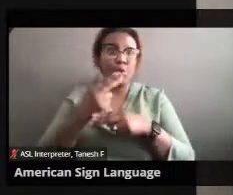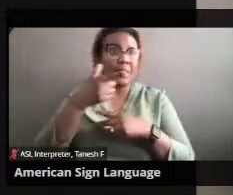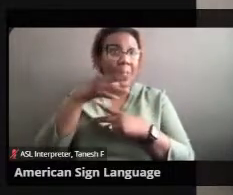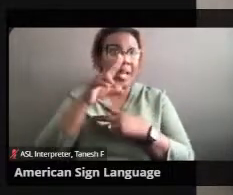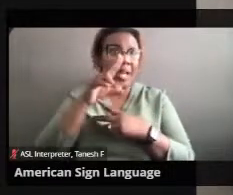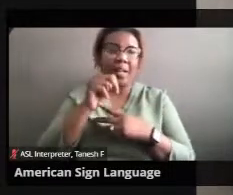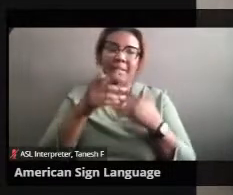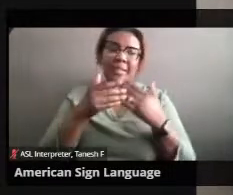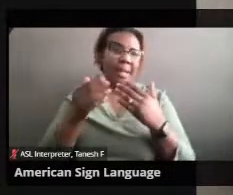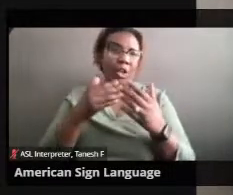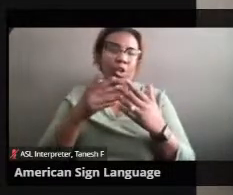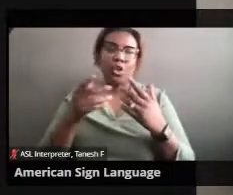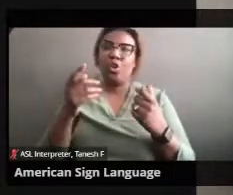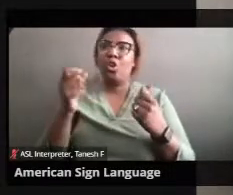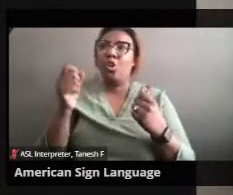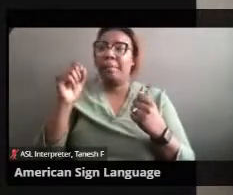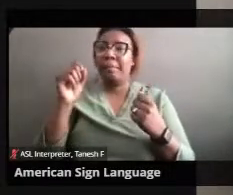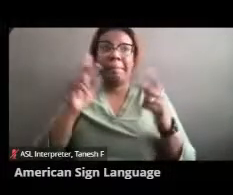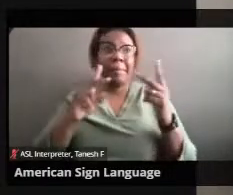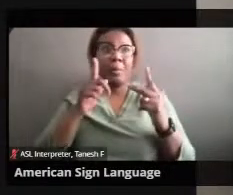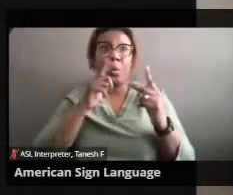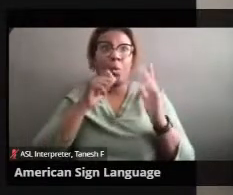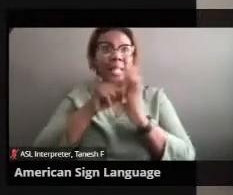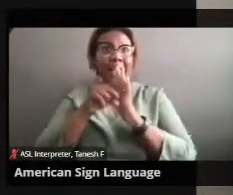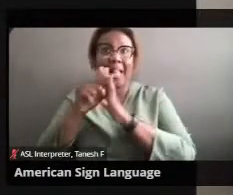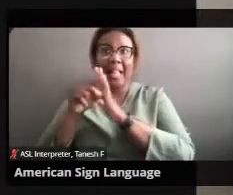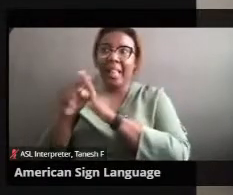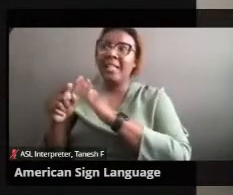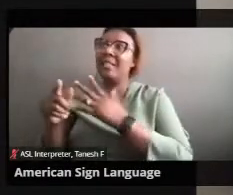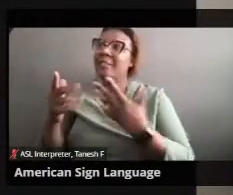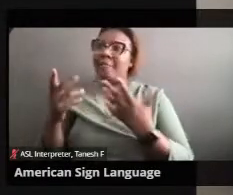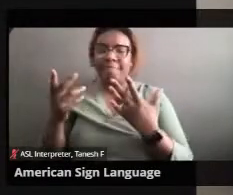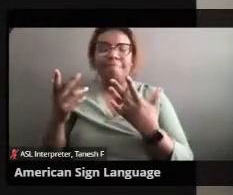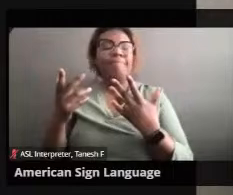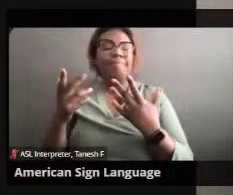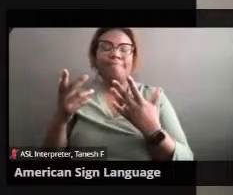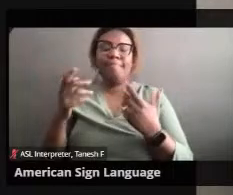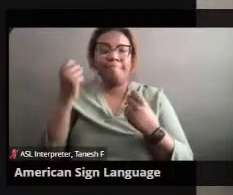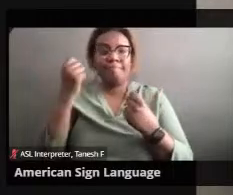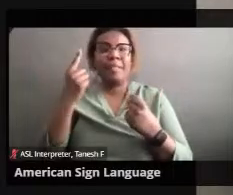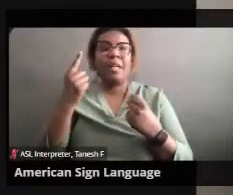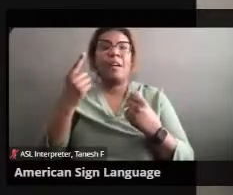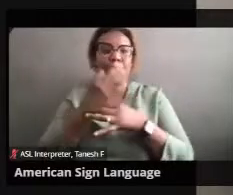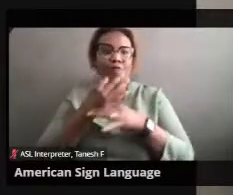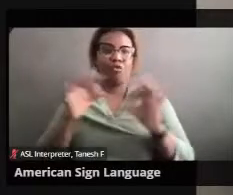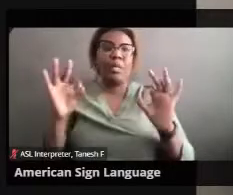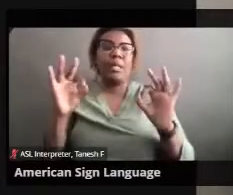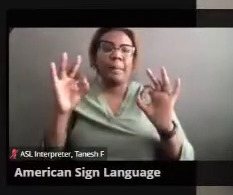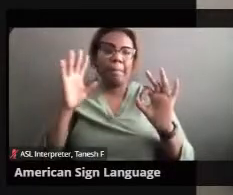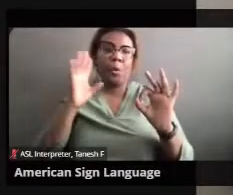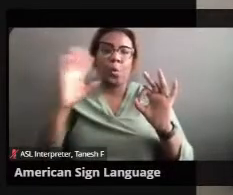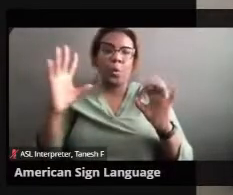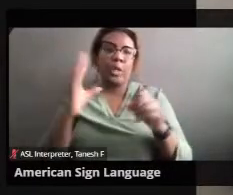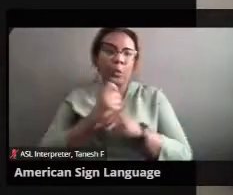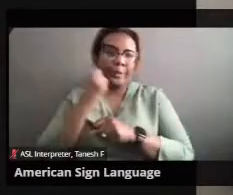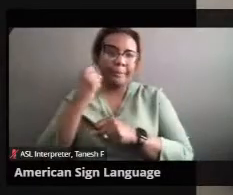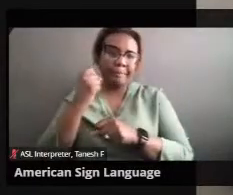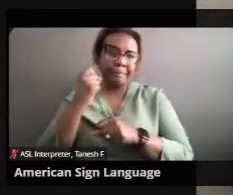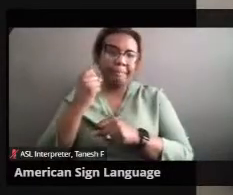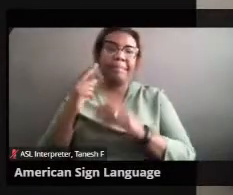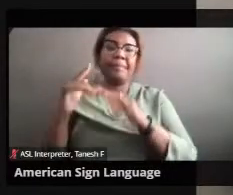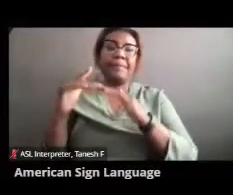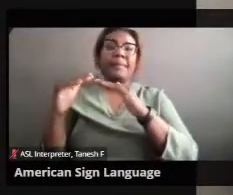killed. It's the truth that freedom will prevail in the end, that